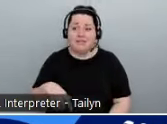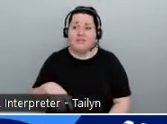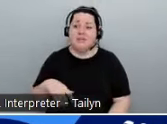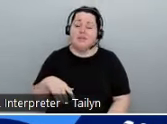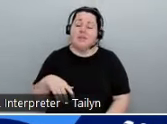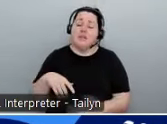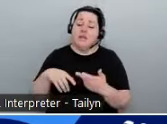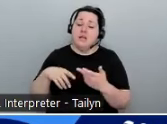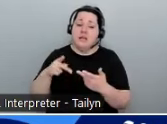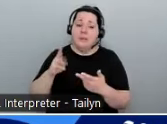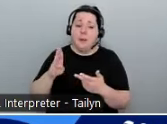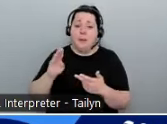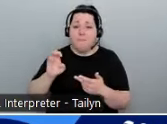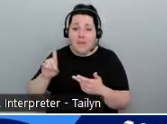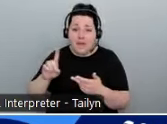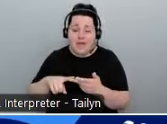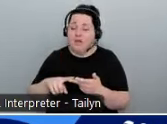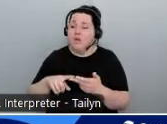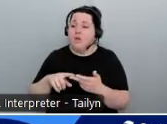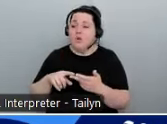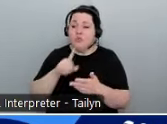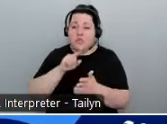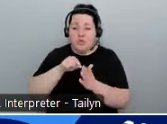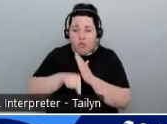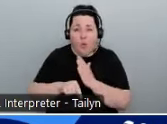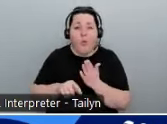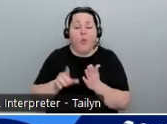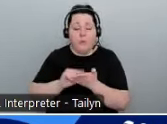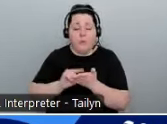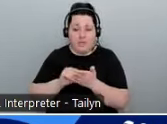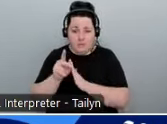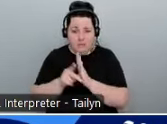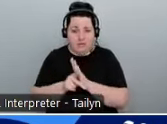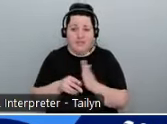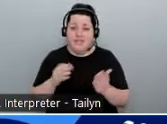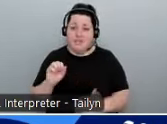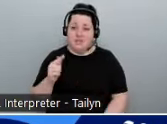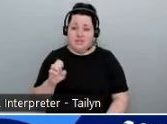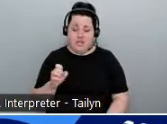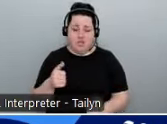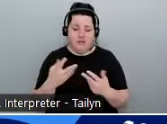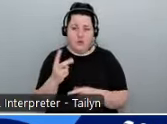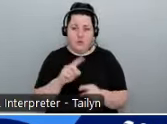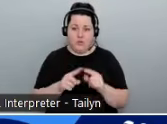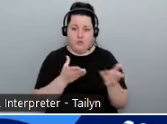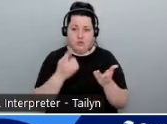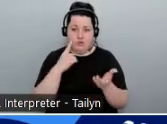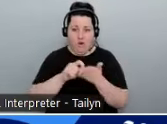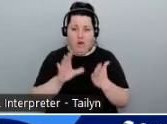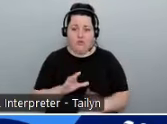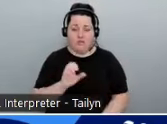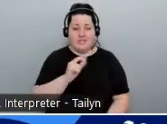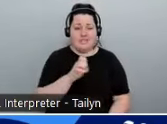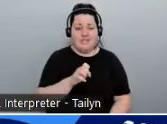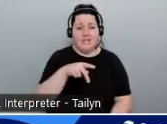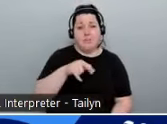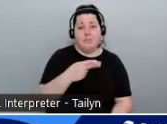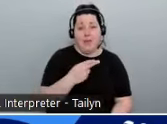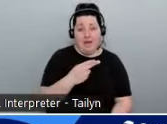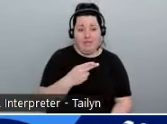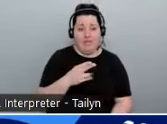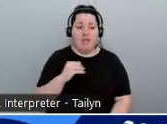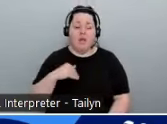and thorough publication policies. Here at Sage, we offer 2 different services for authors, Sage Path and our